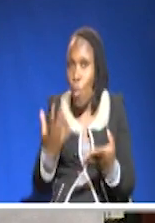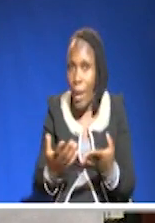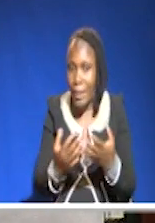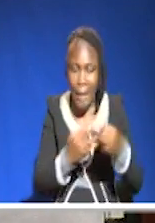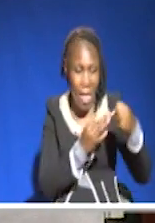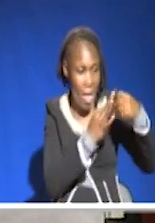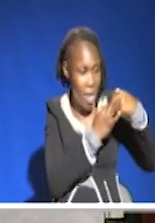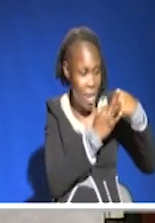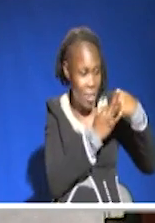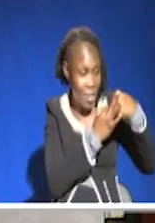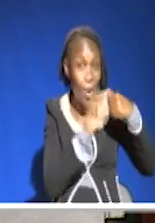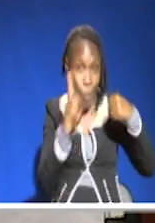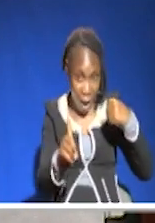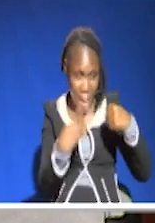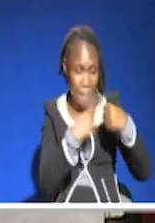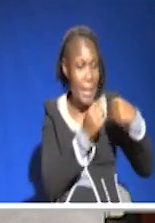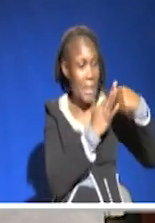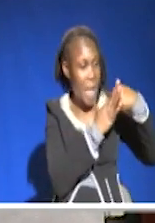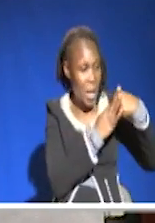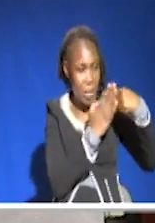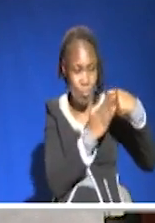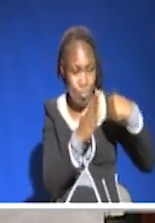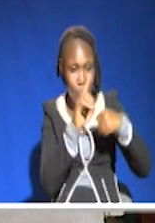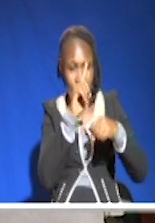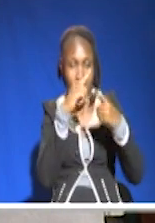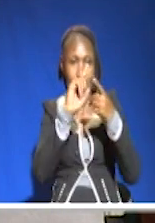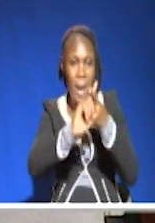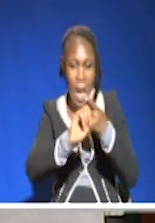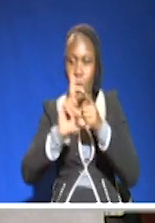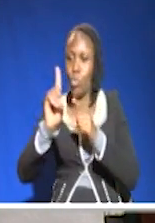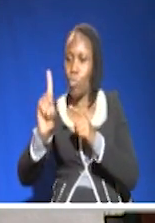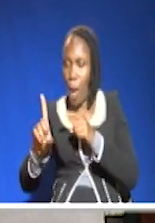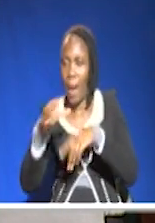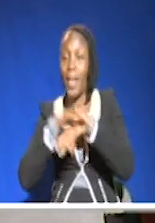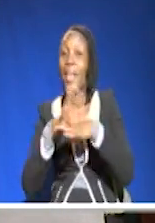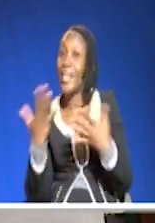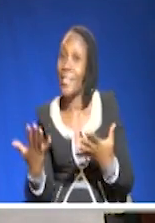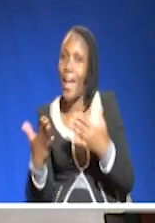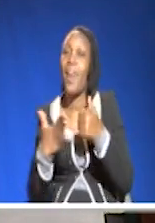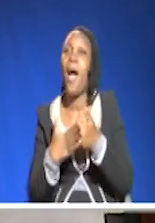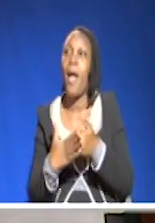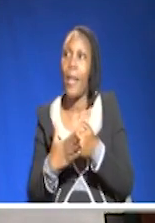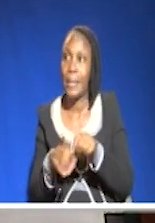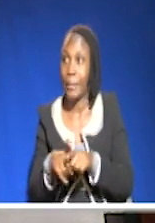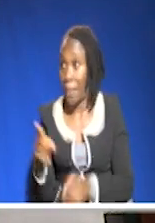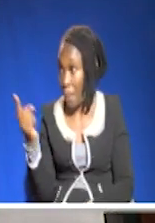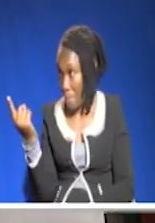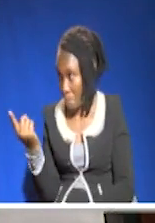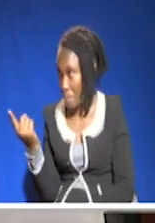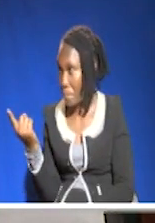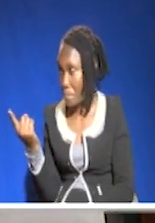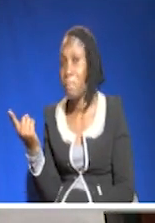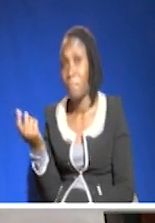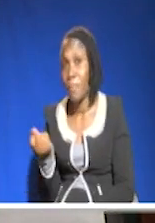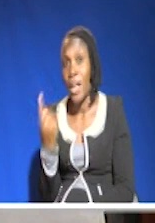add 8 and 1 for us to get 9. I hope we are together